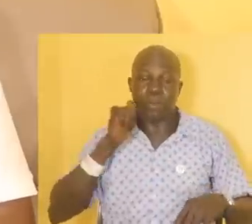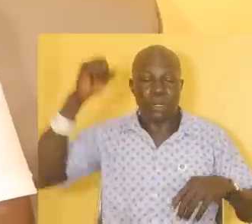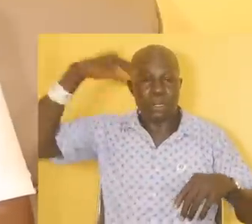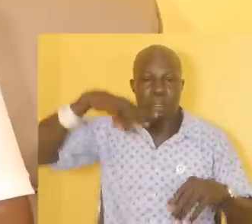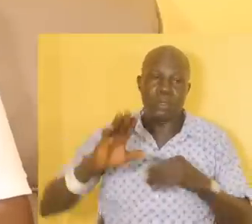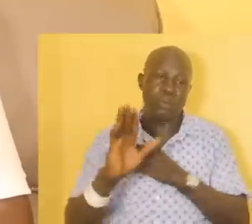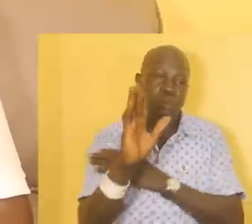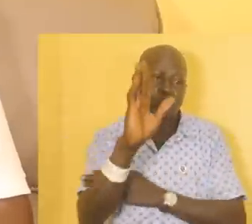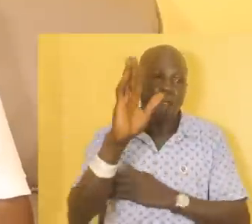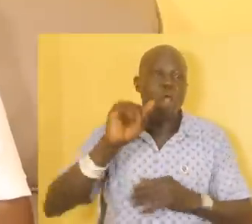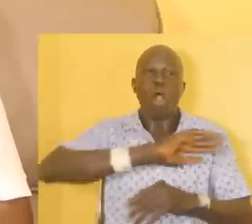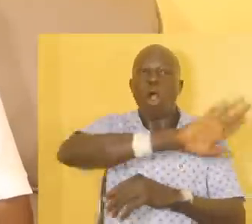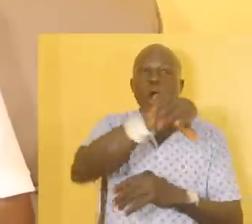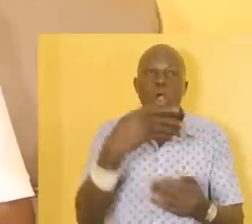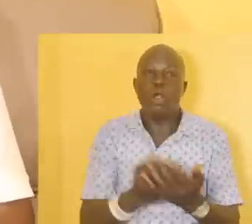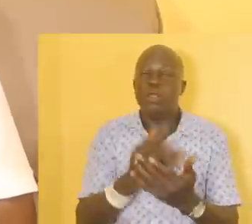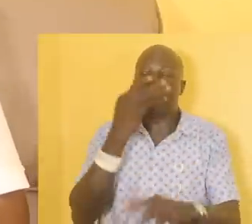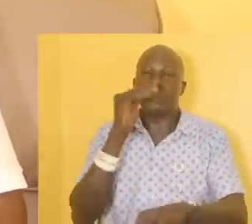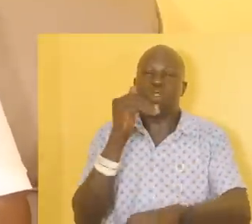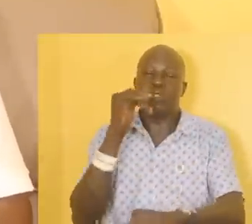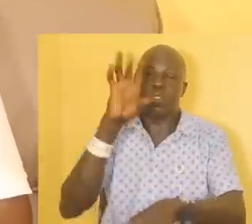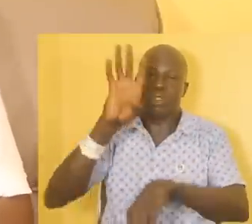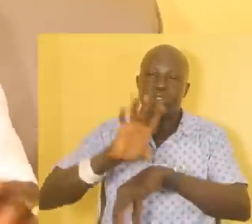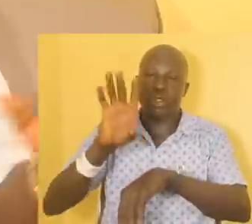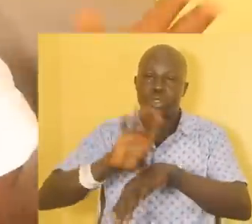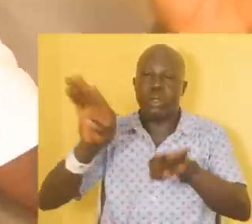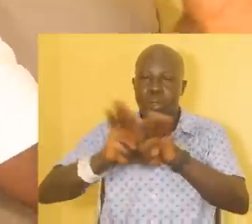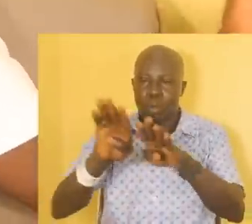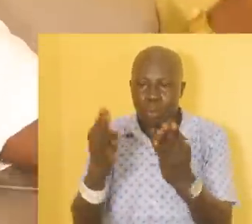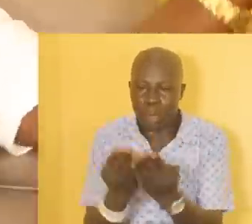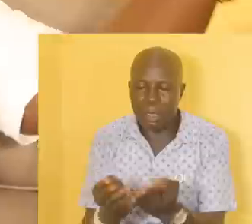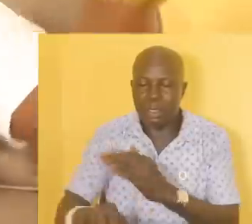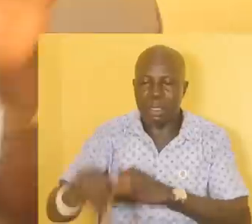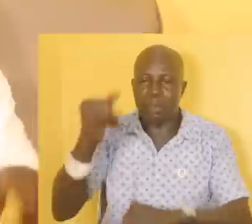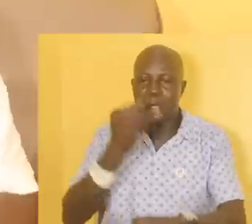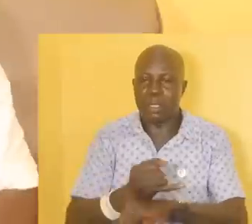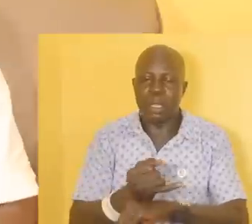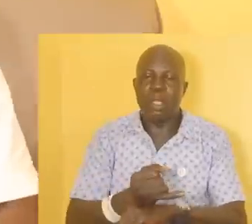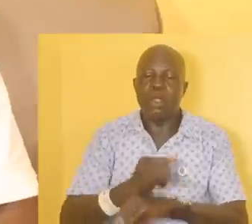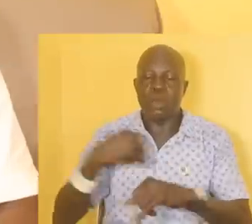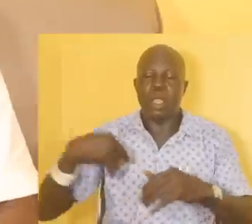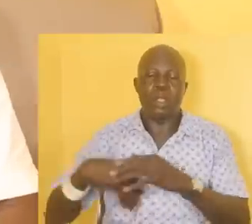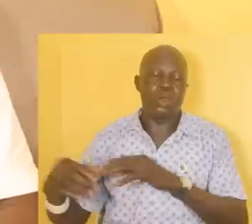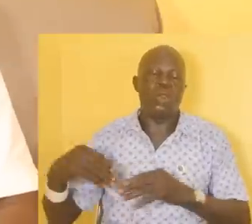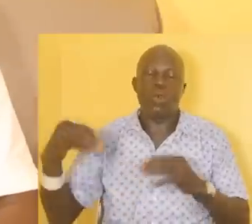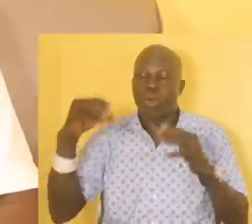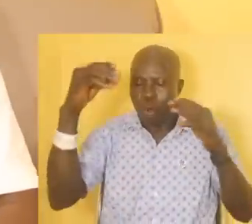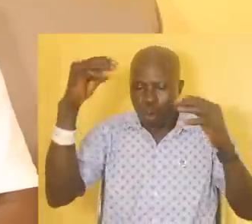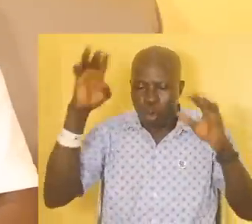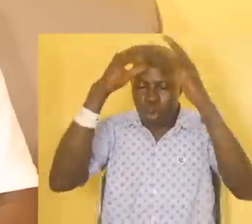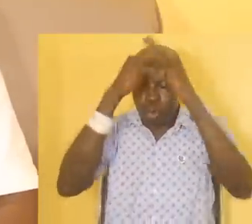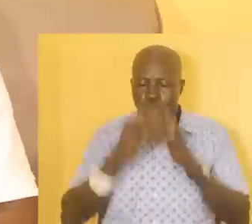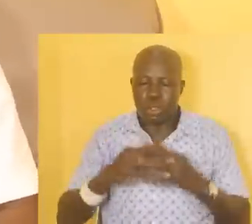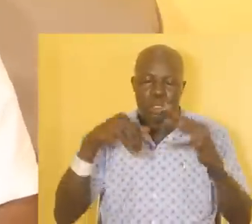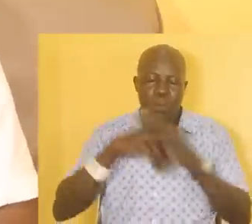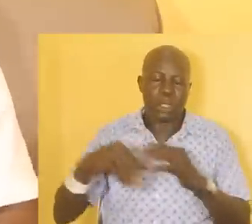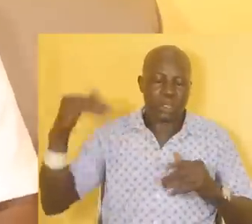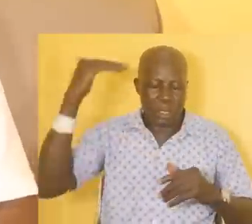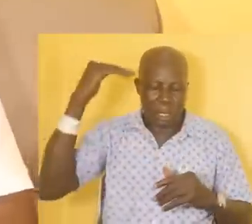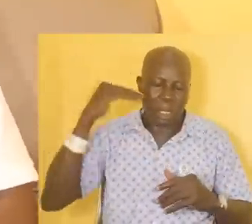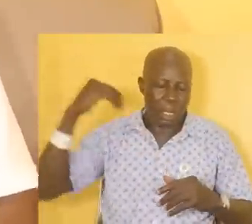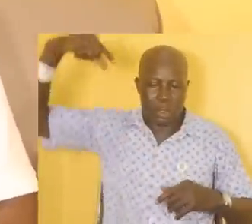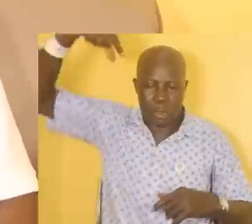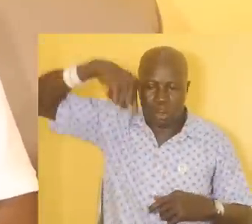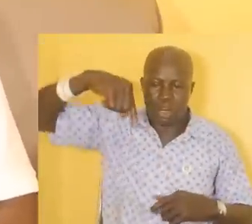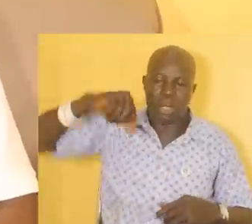grace of God. Church, what one do all the branches in the Bible. You are going to worship as